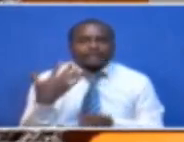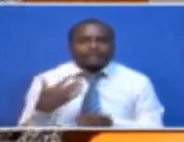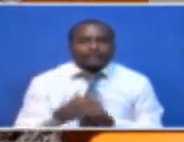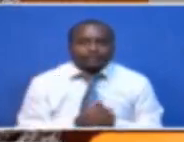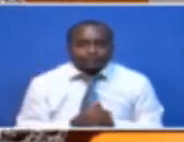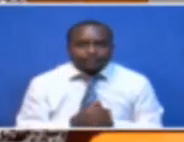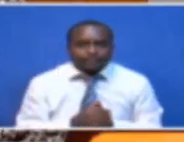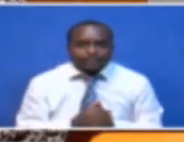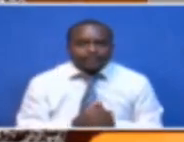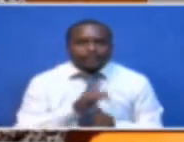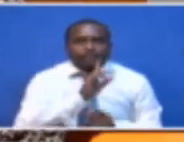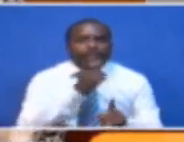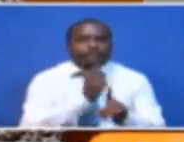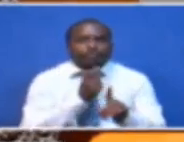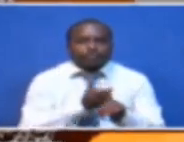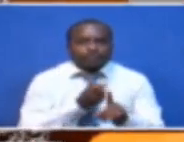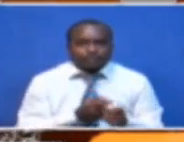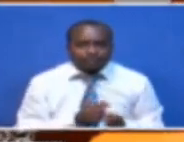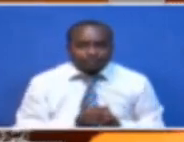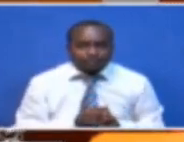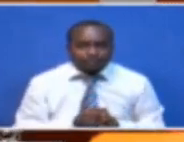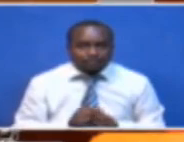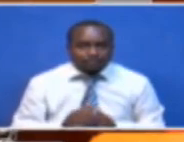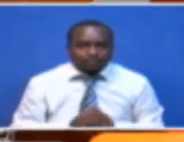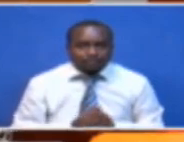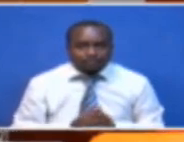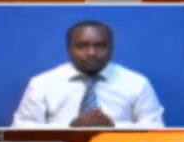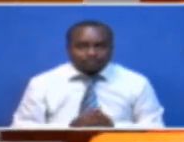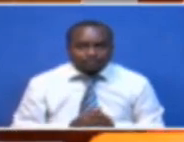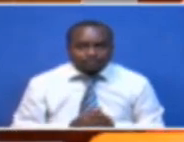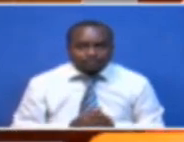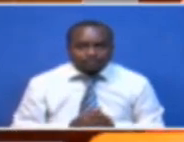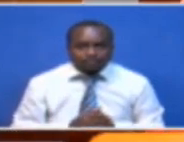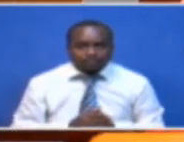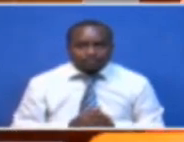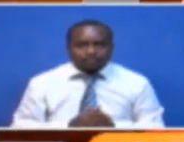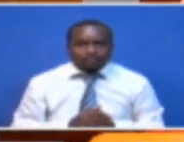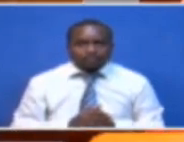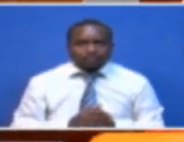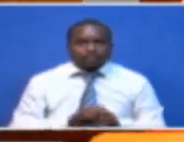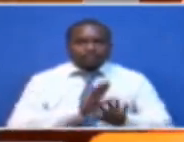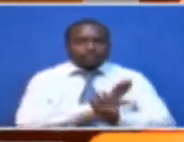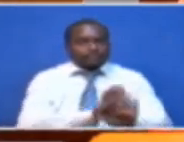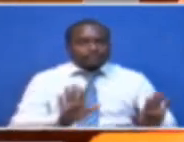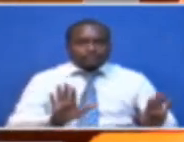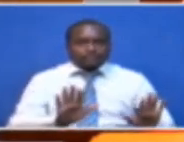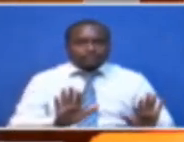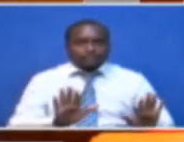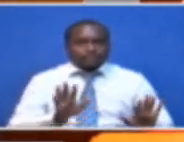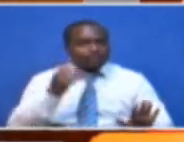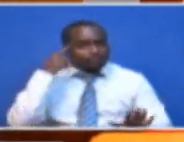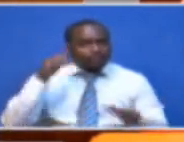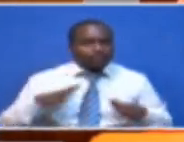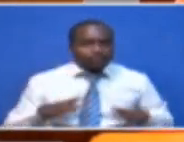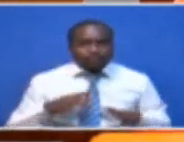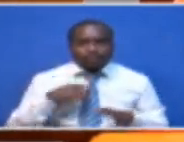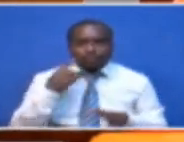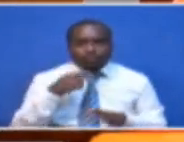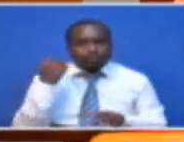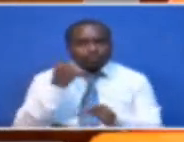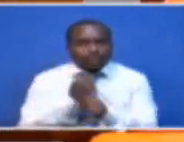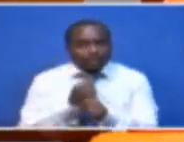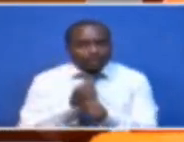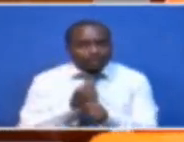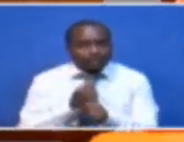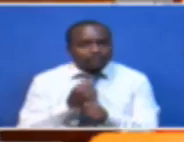his tool. You are not the boss. Yeah. Those are my final thoughts for those people who work